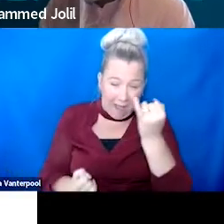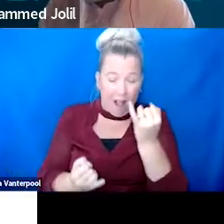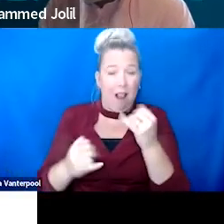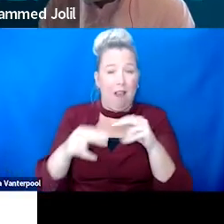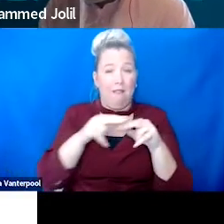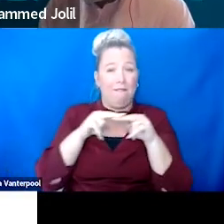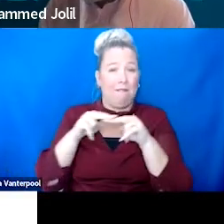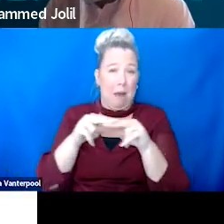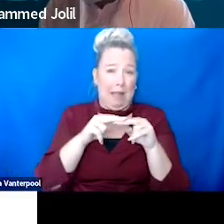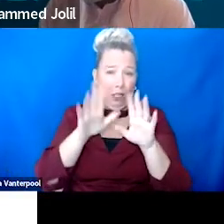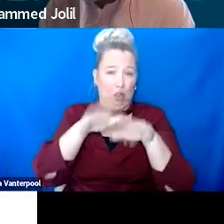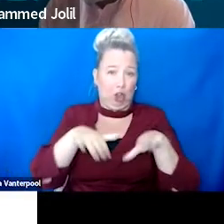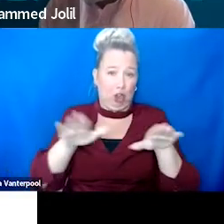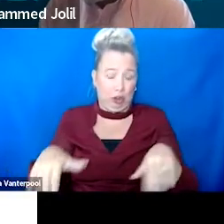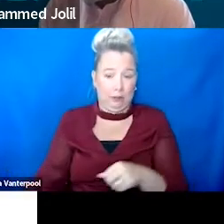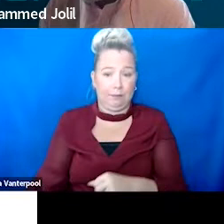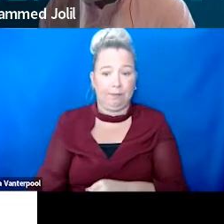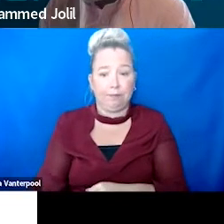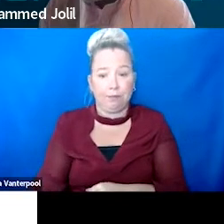here. And